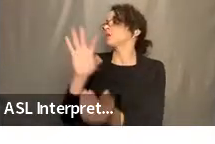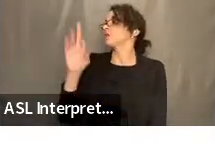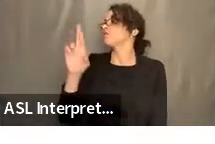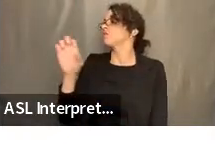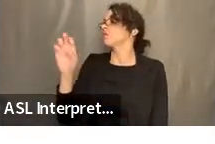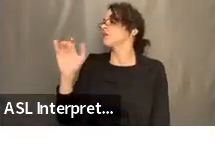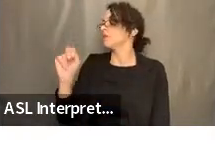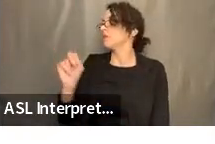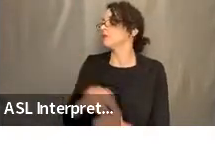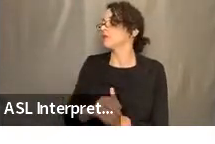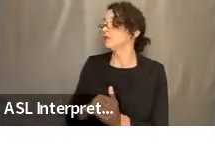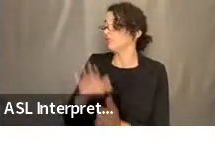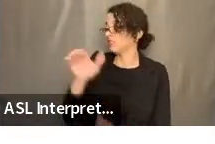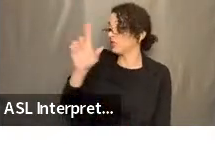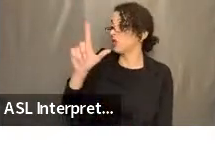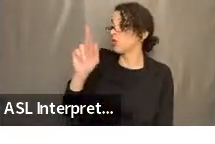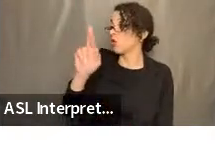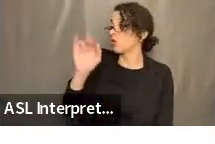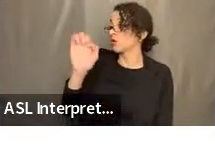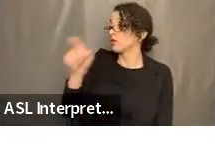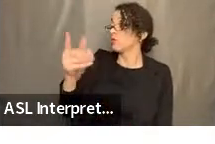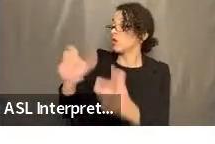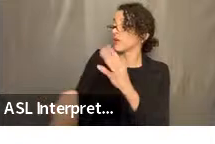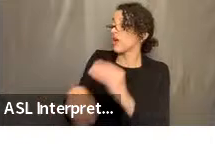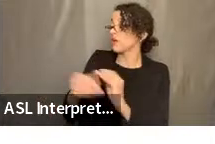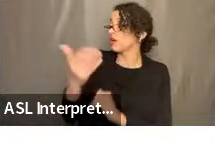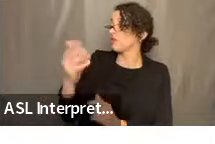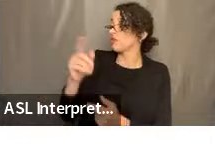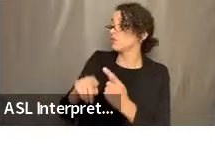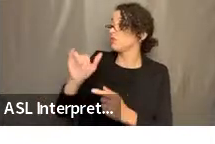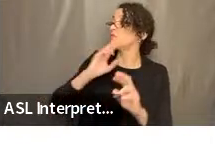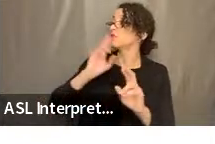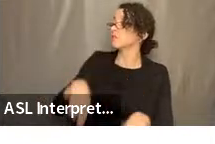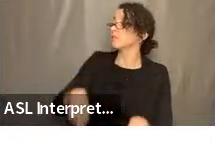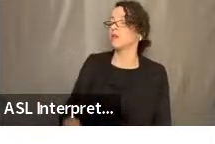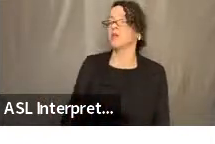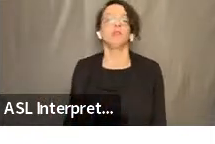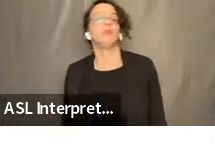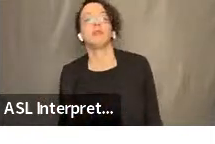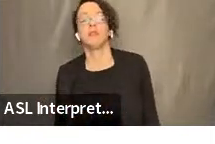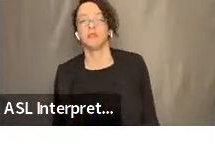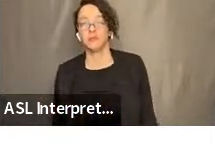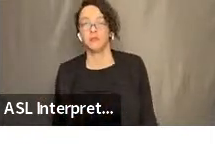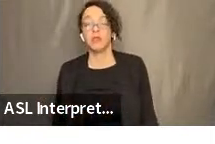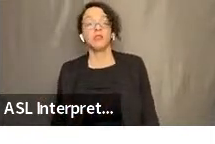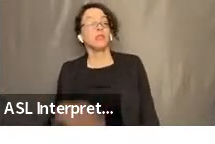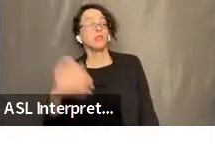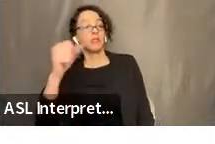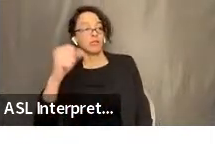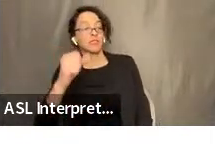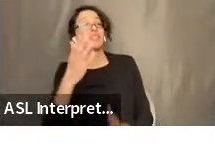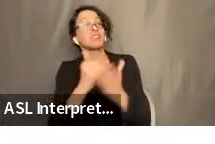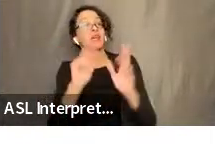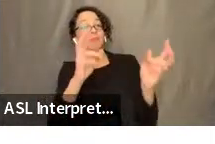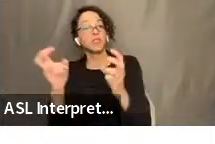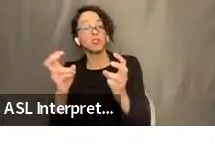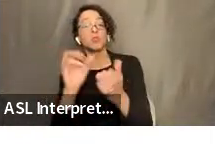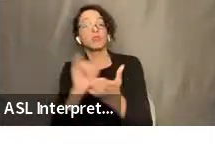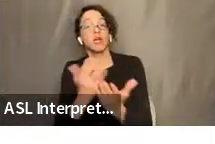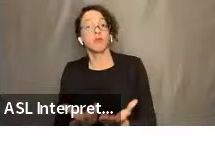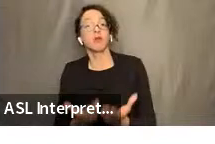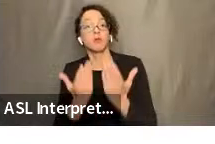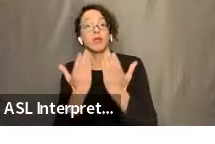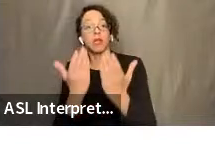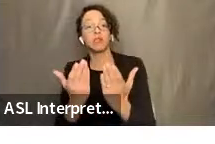want to add anything to this response? I sure would. So some of the issues that were raised